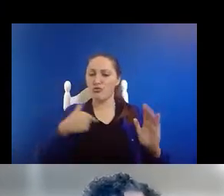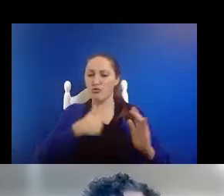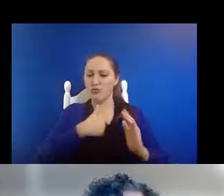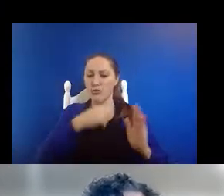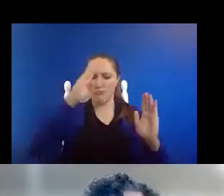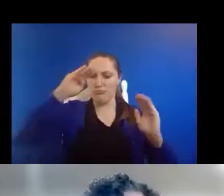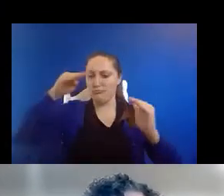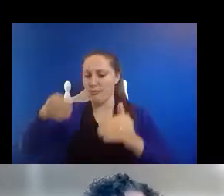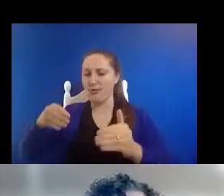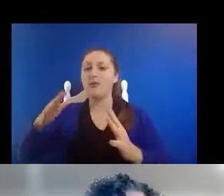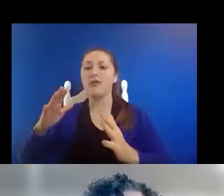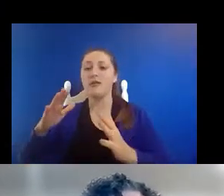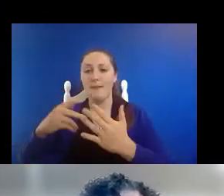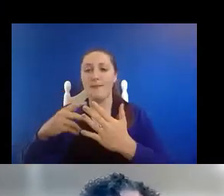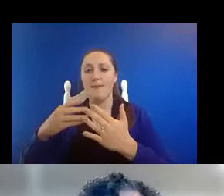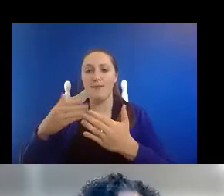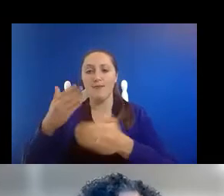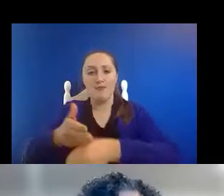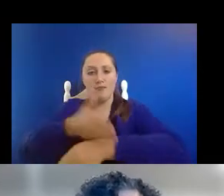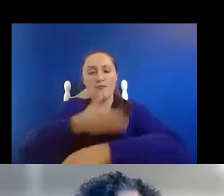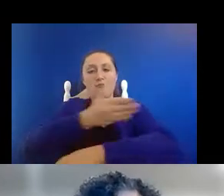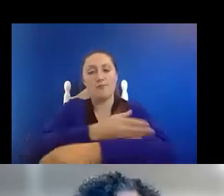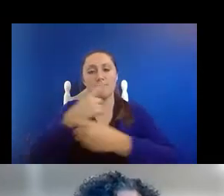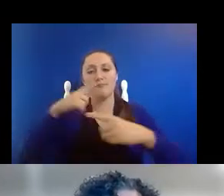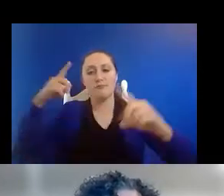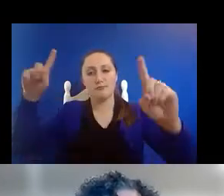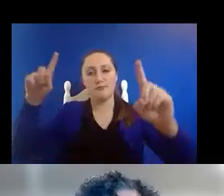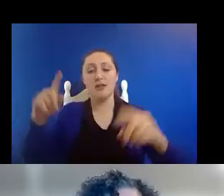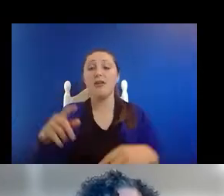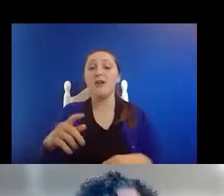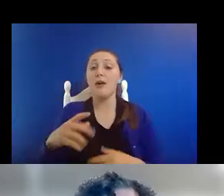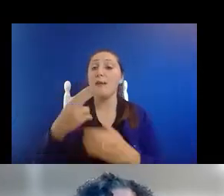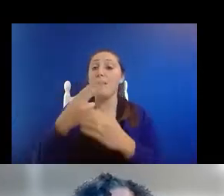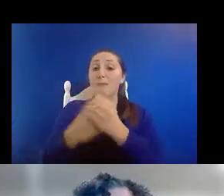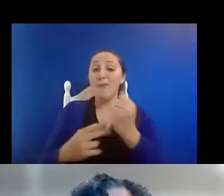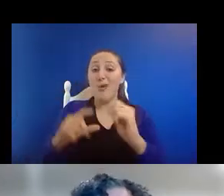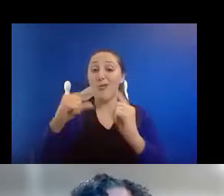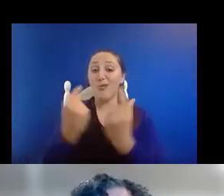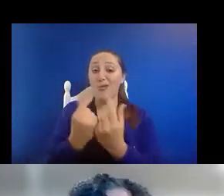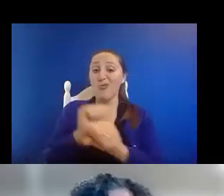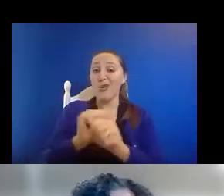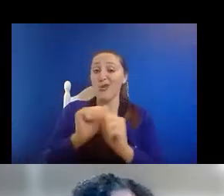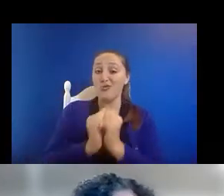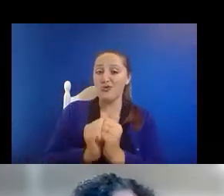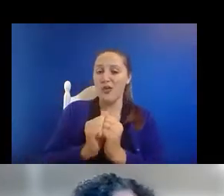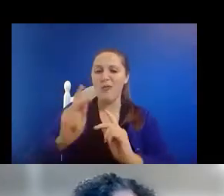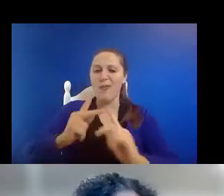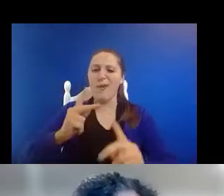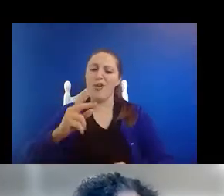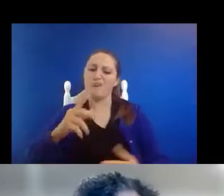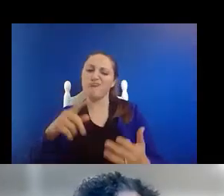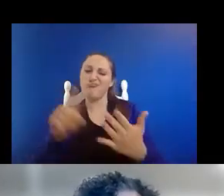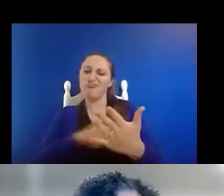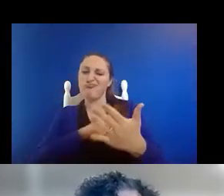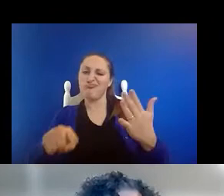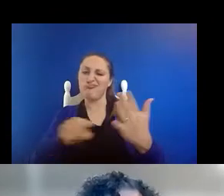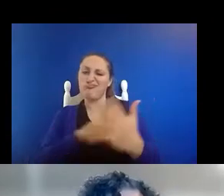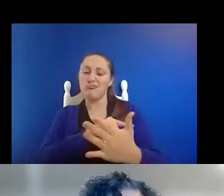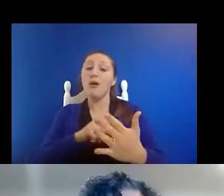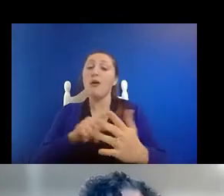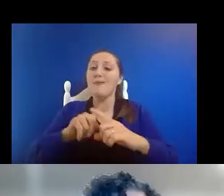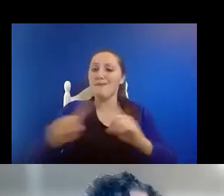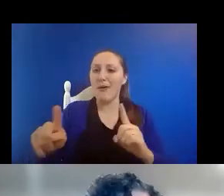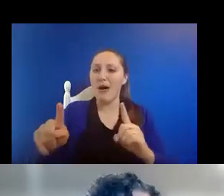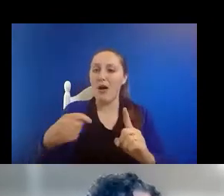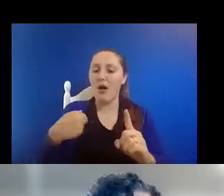both groups received a lot of flack for working together, but by stepping out of our comfort zones, a lot was accomplished.